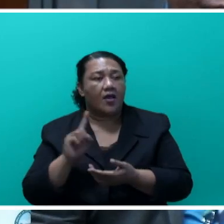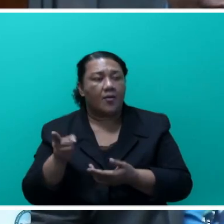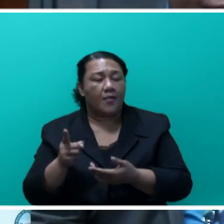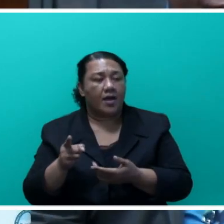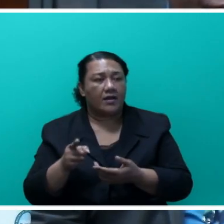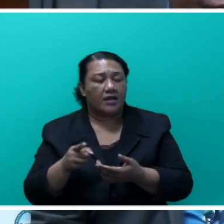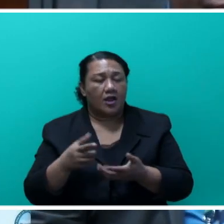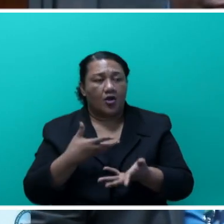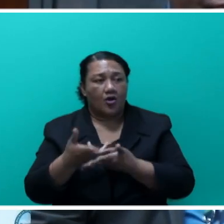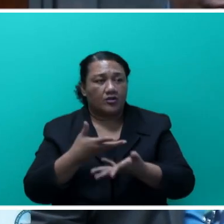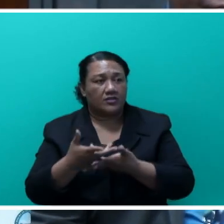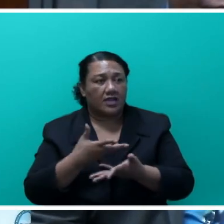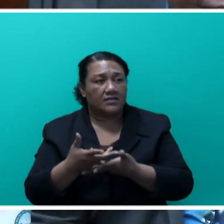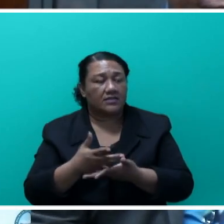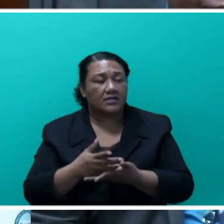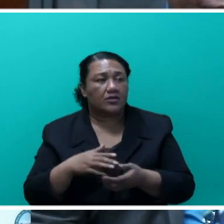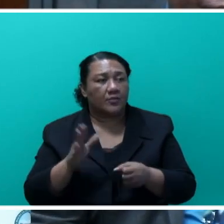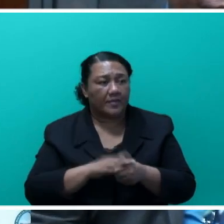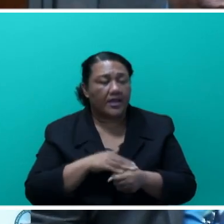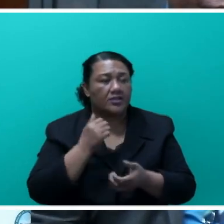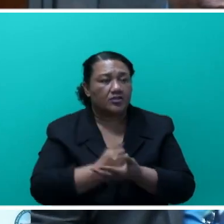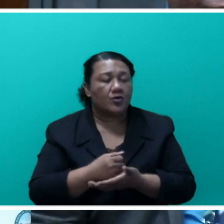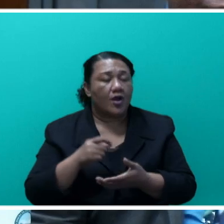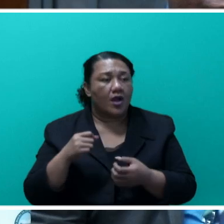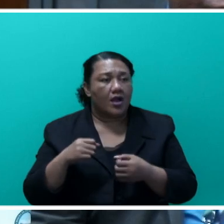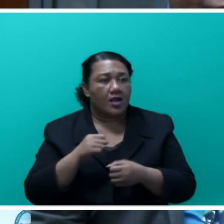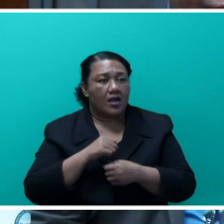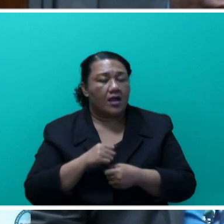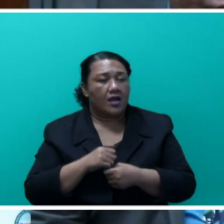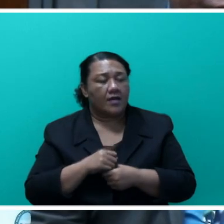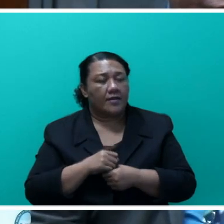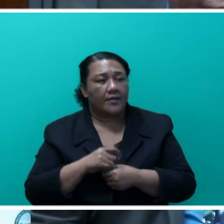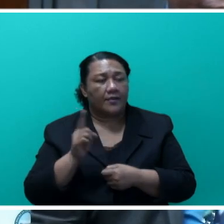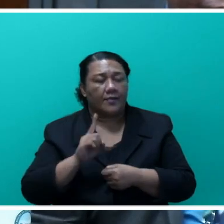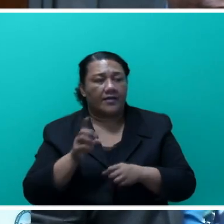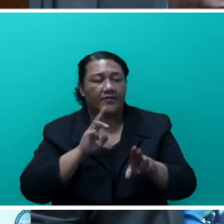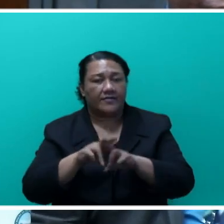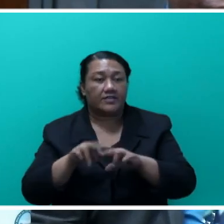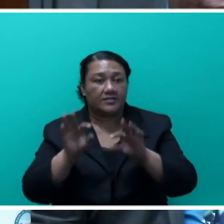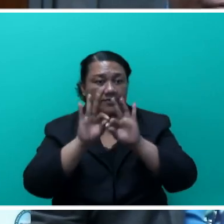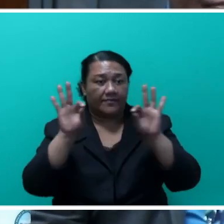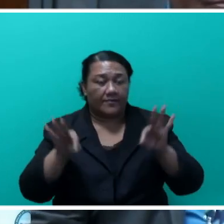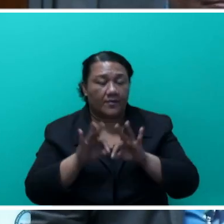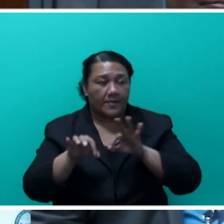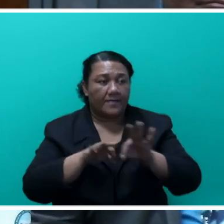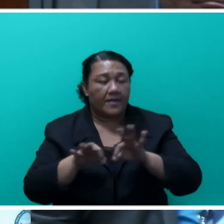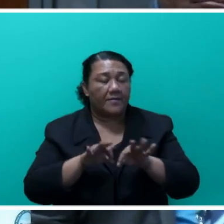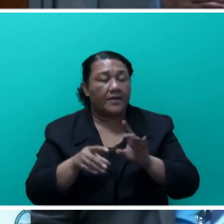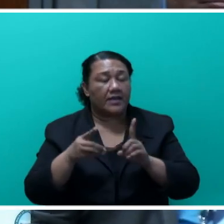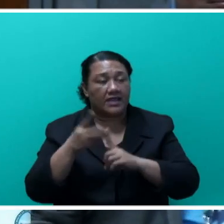consultations, ensuring strong alignment with Fiji's strategic framework, such as the 3-year National Development Plan,